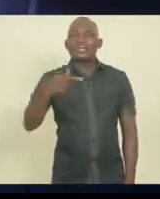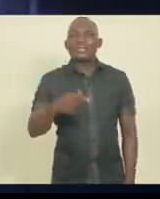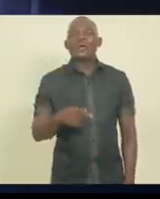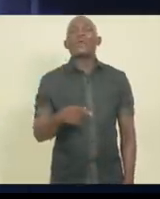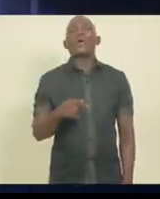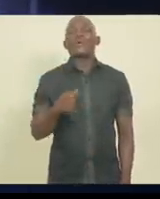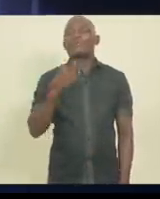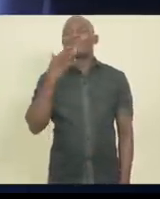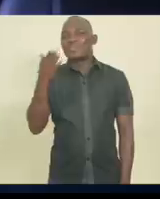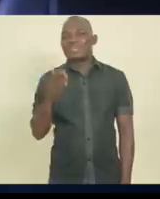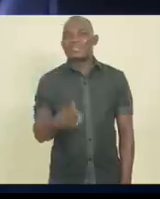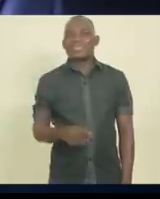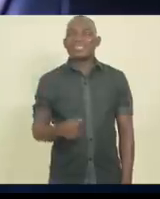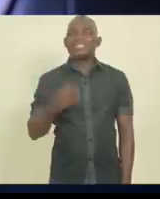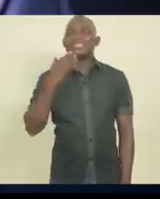Thank you too.